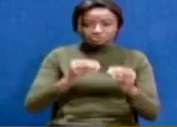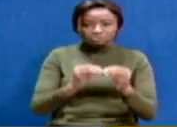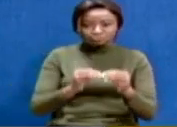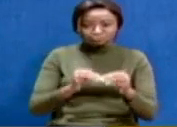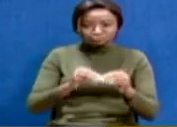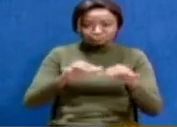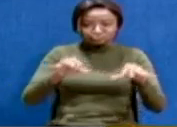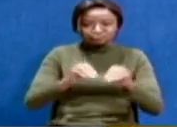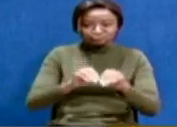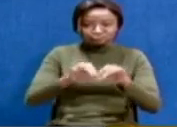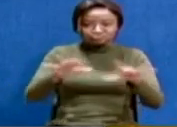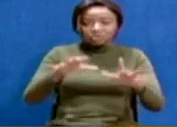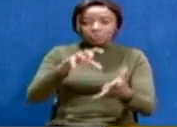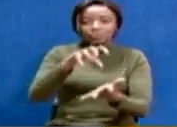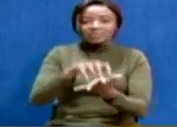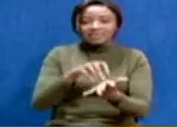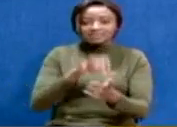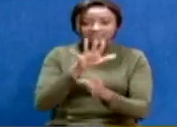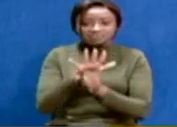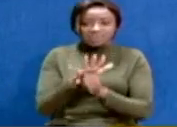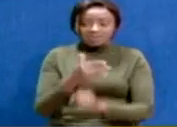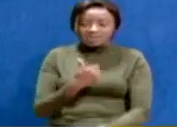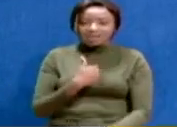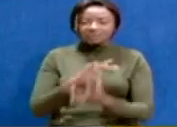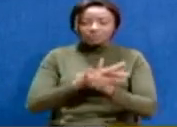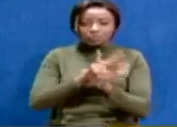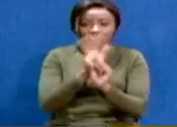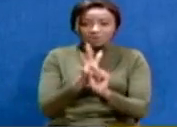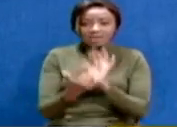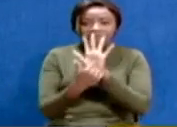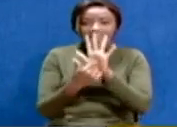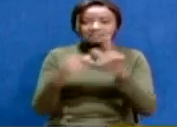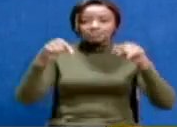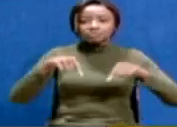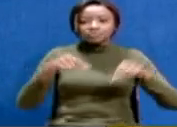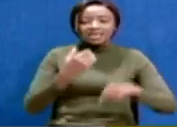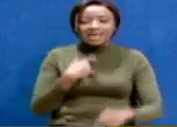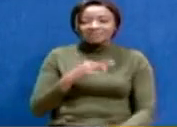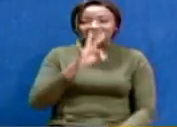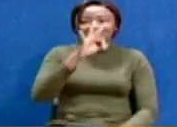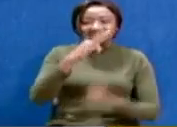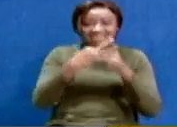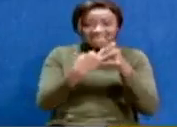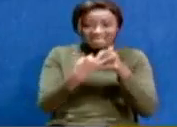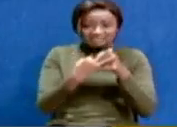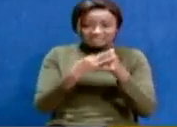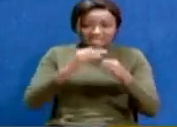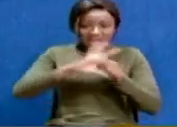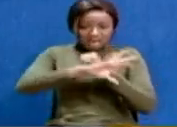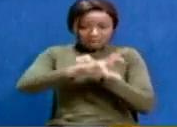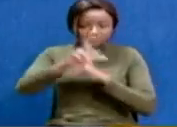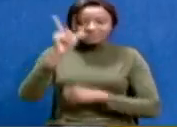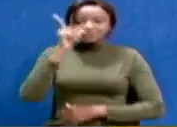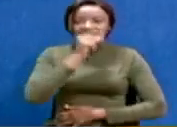of those counties with confirmed cases. As of today, we have 38 out of the 47 counties have